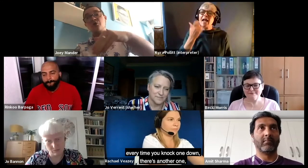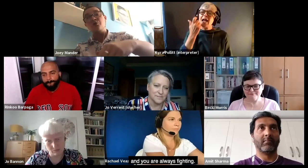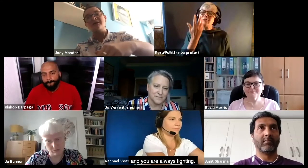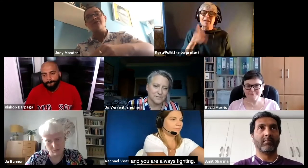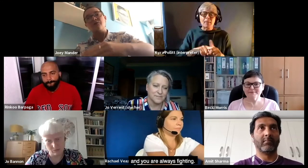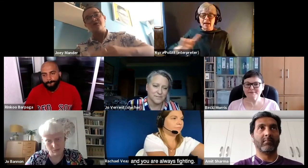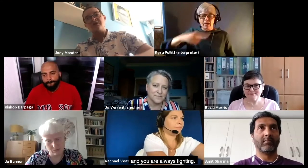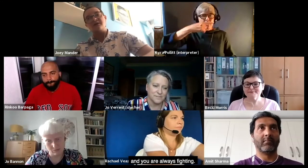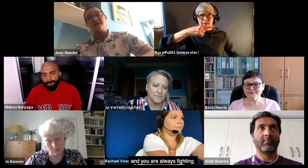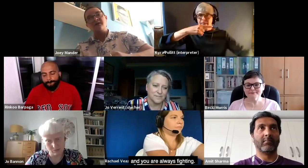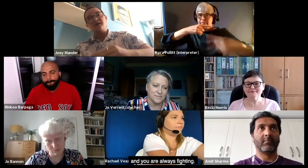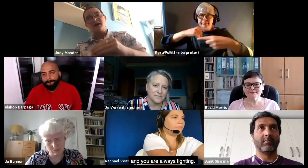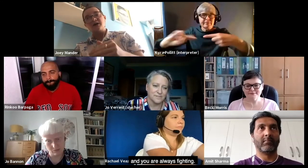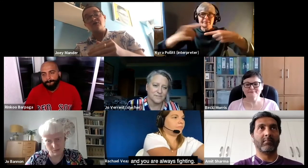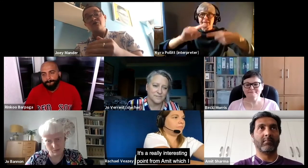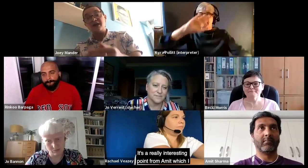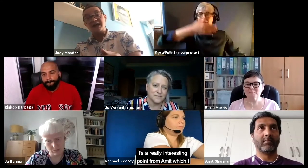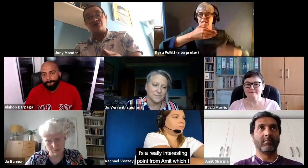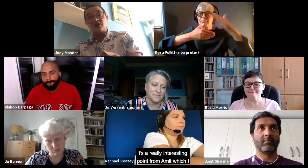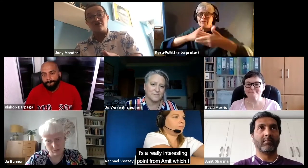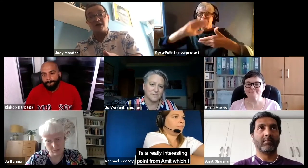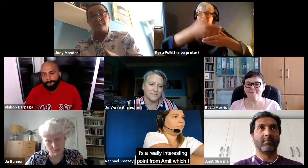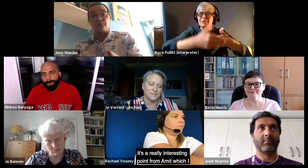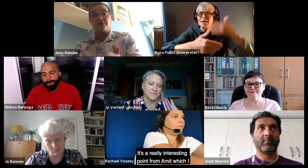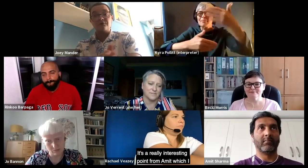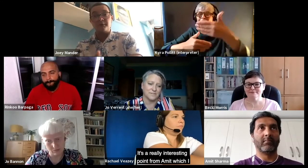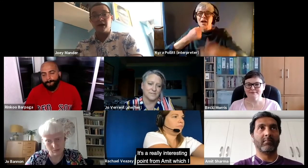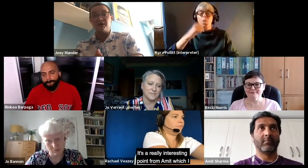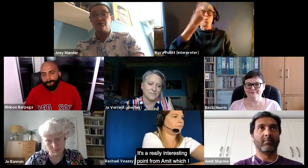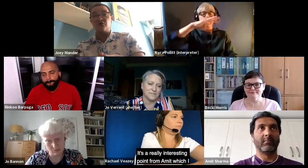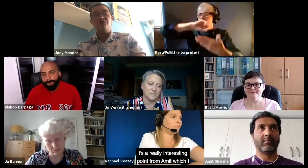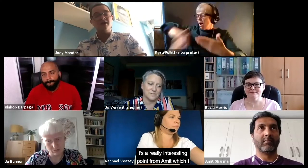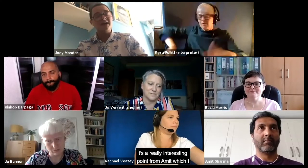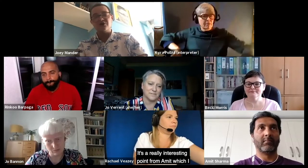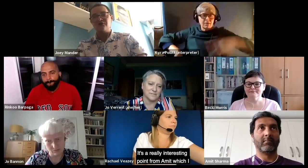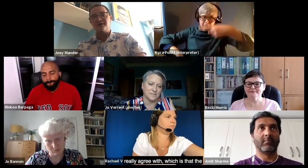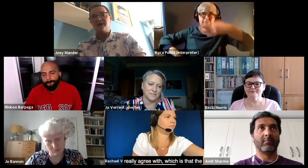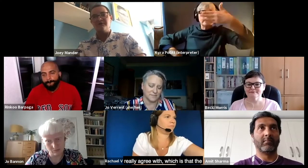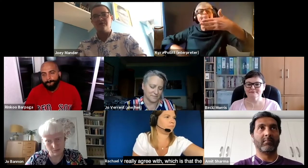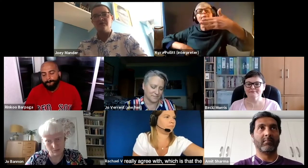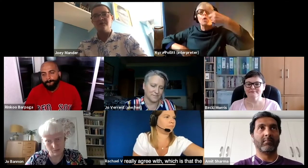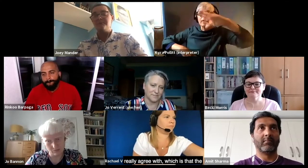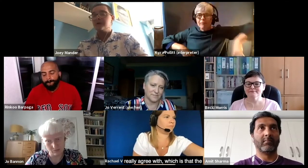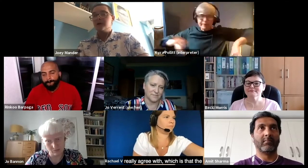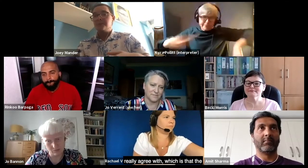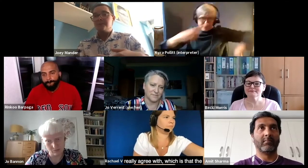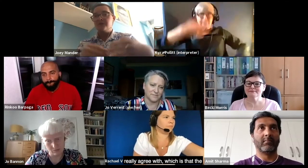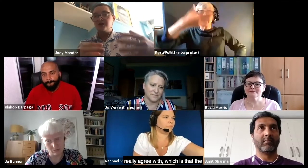and you're always fighting. And it's a really interesting point from Amit, which I really agree with, is that